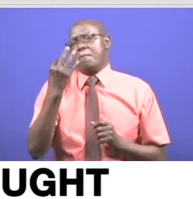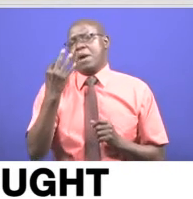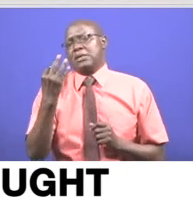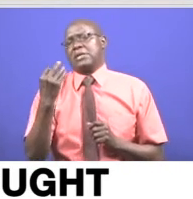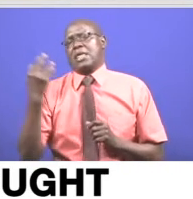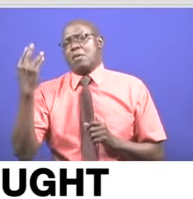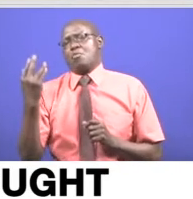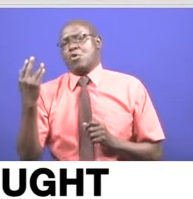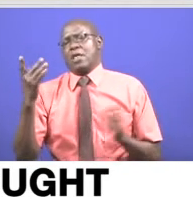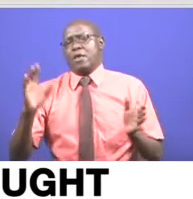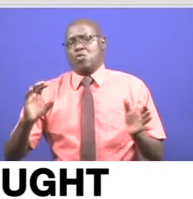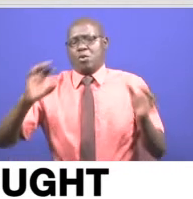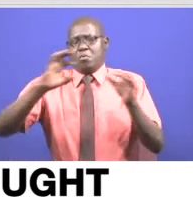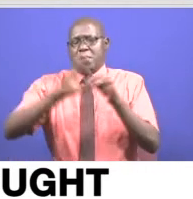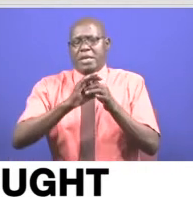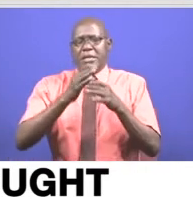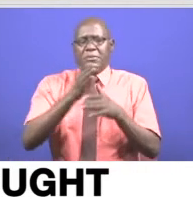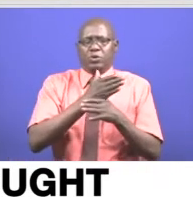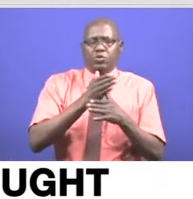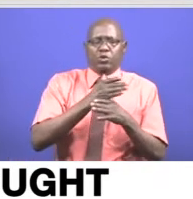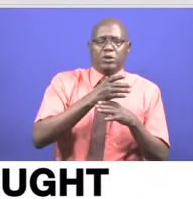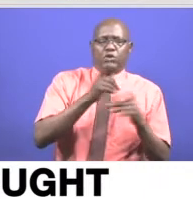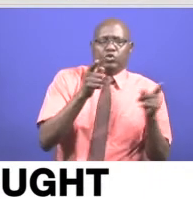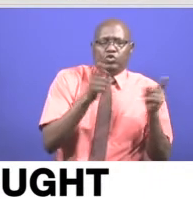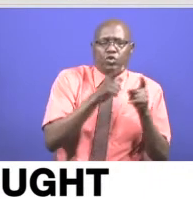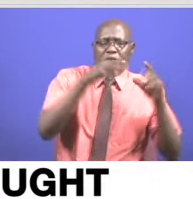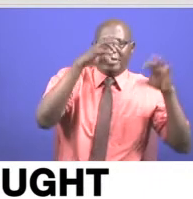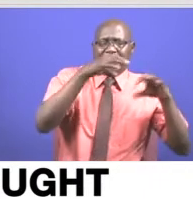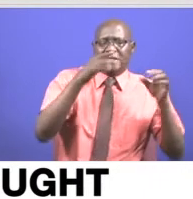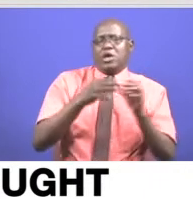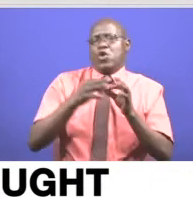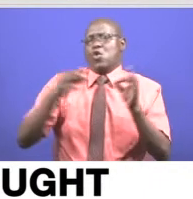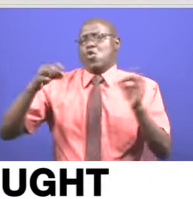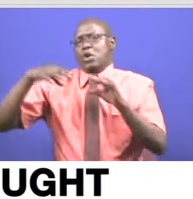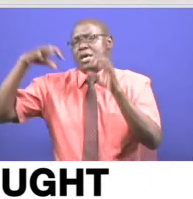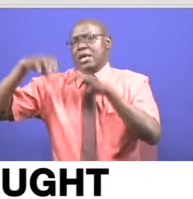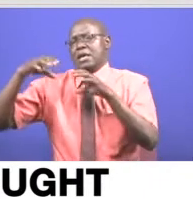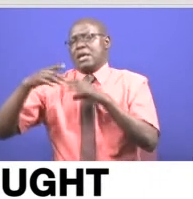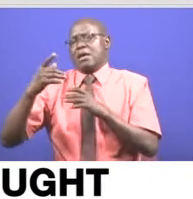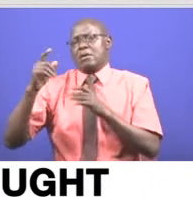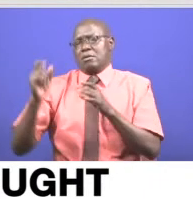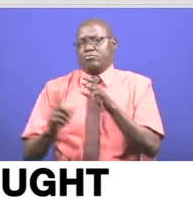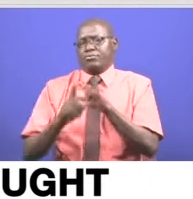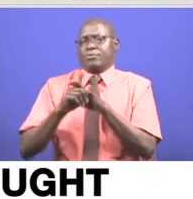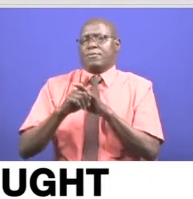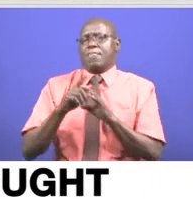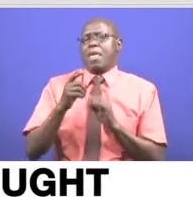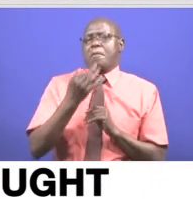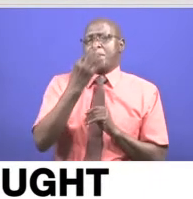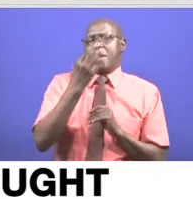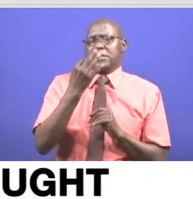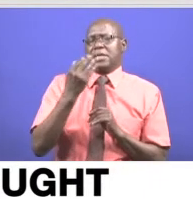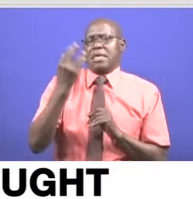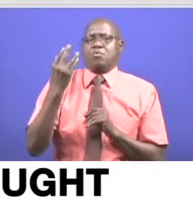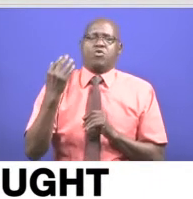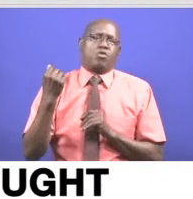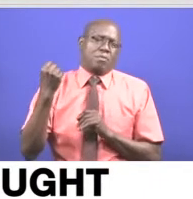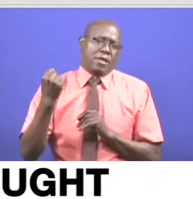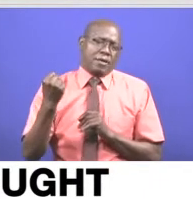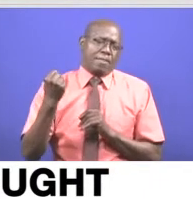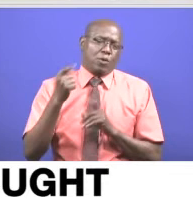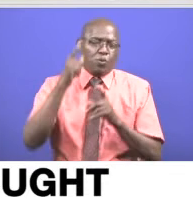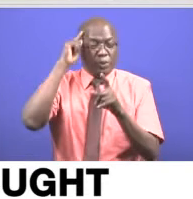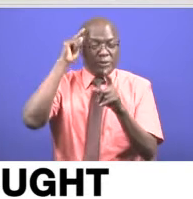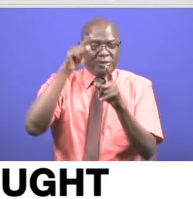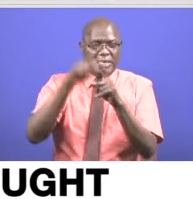bridge between the short rains and the long rains that should come March, April, and May. Mm-hmm. So we are targeting